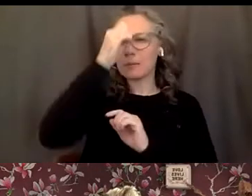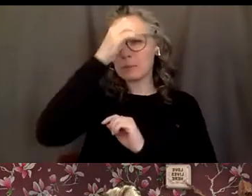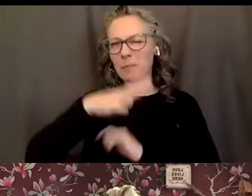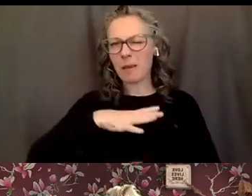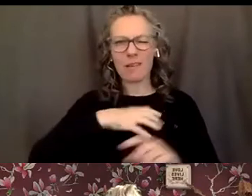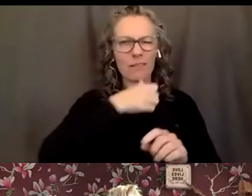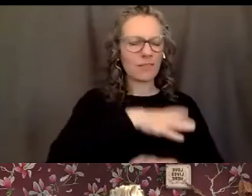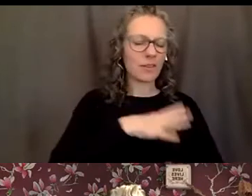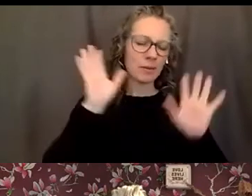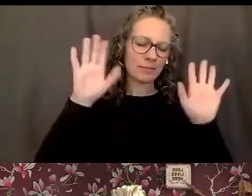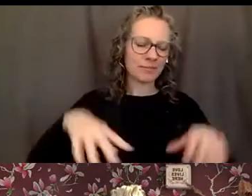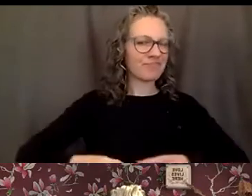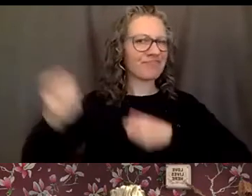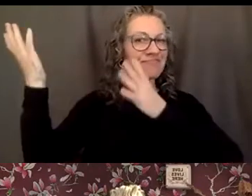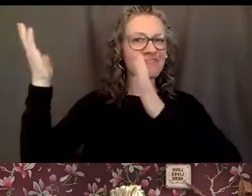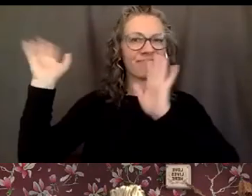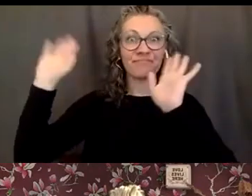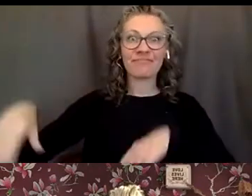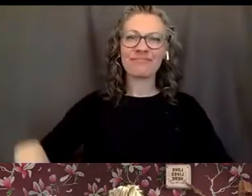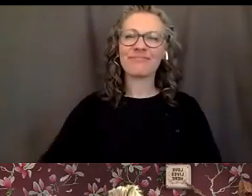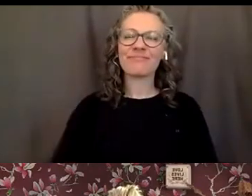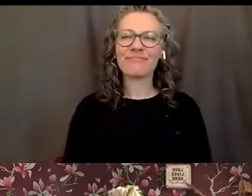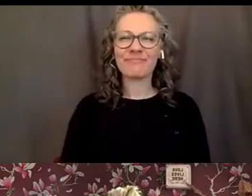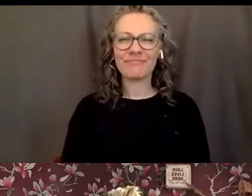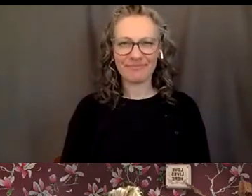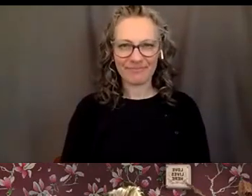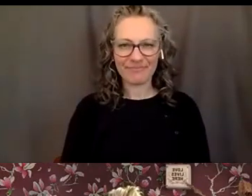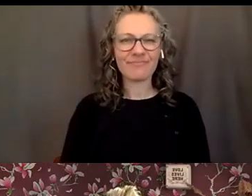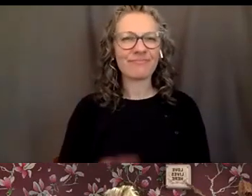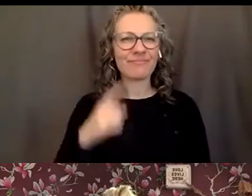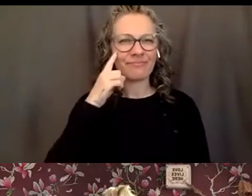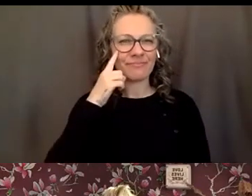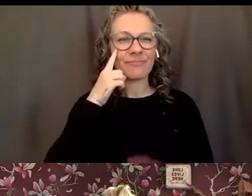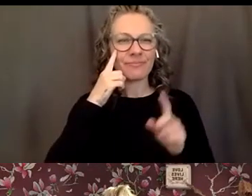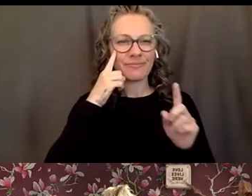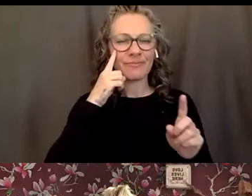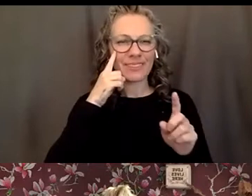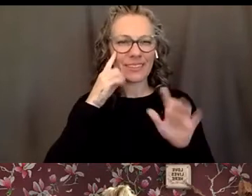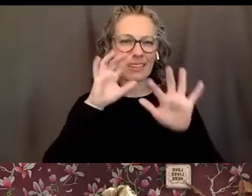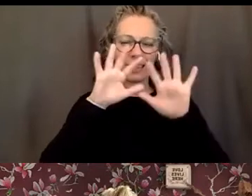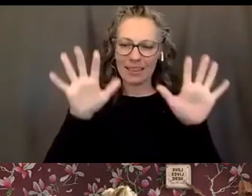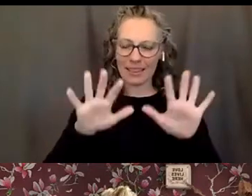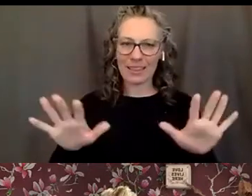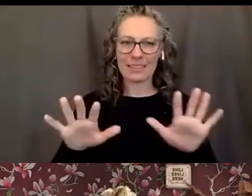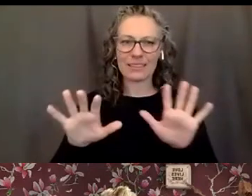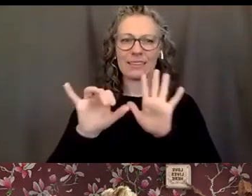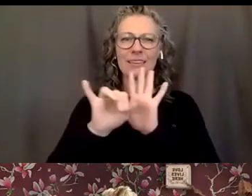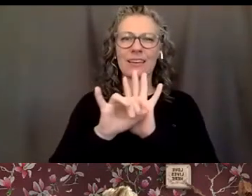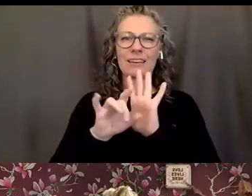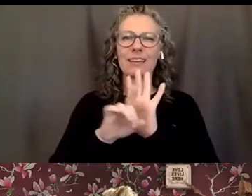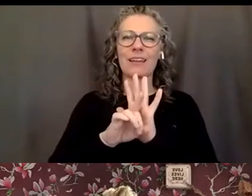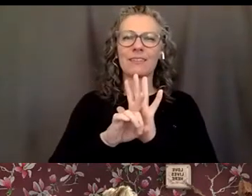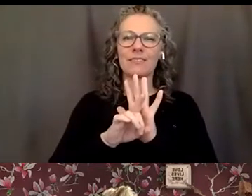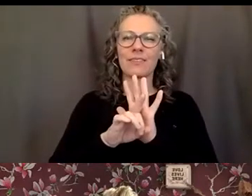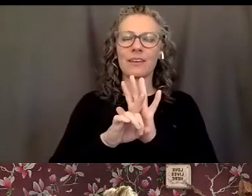God, it's anyway, I think it's within us, the identifying of